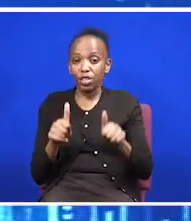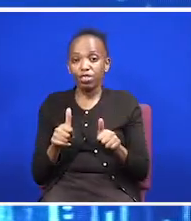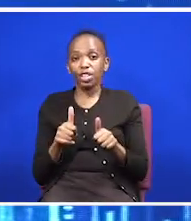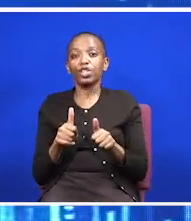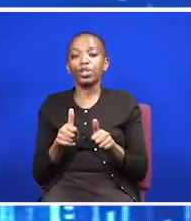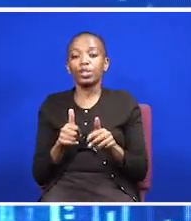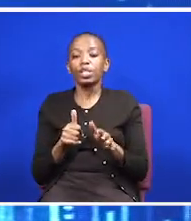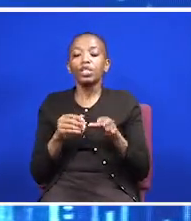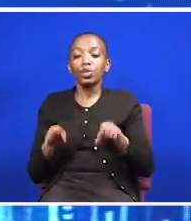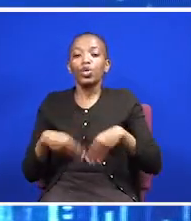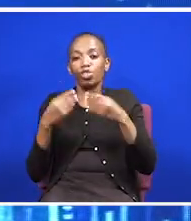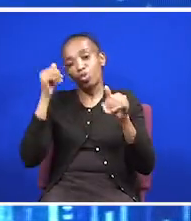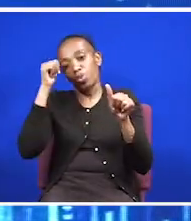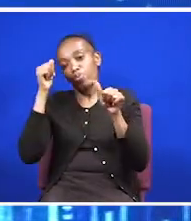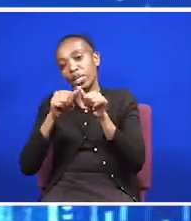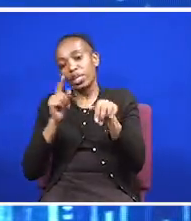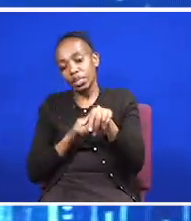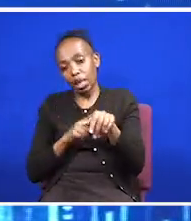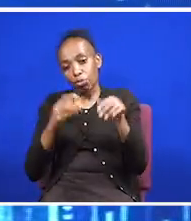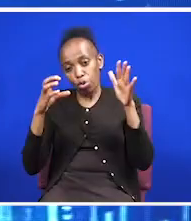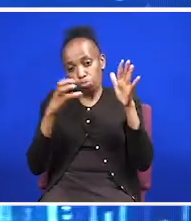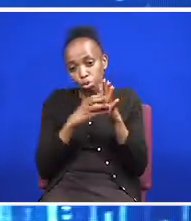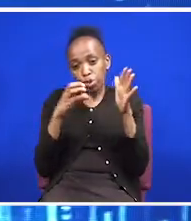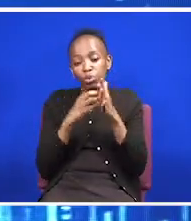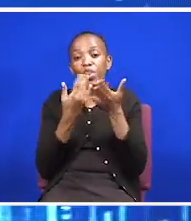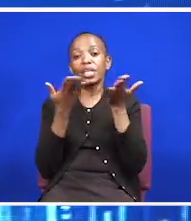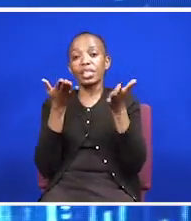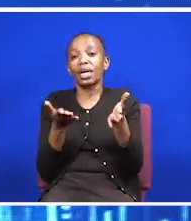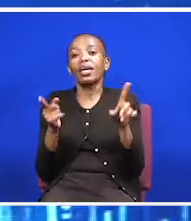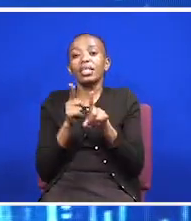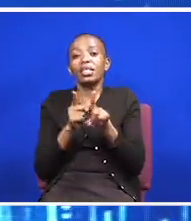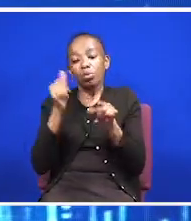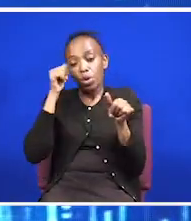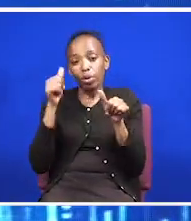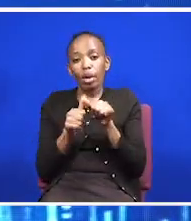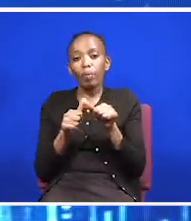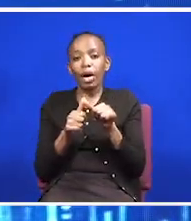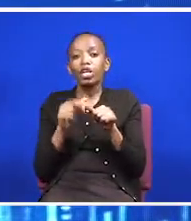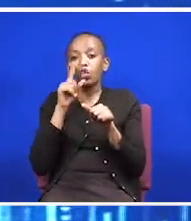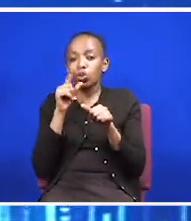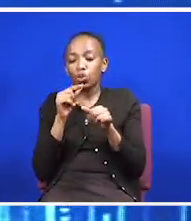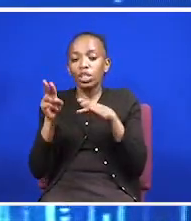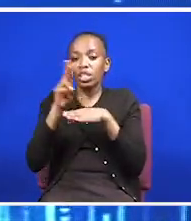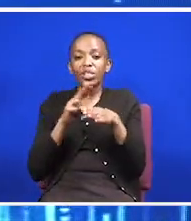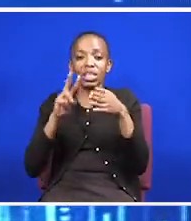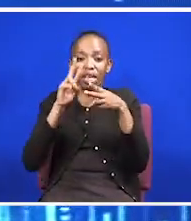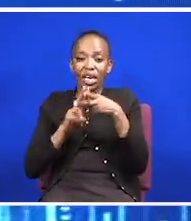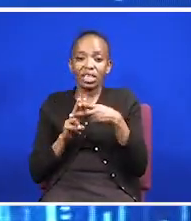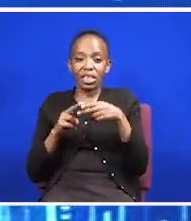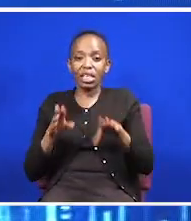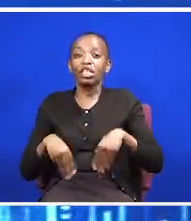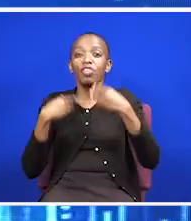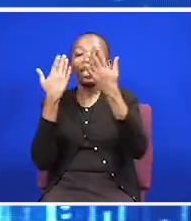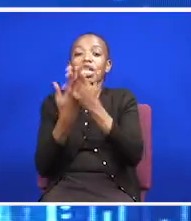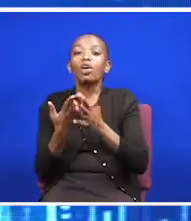notification bell to give you reminders whenever we put content out there. And also remember to tweet using our hashtag,